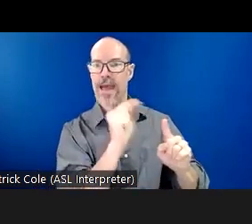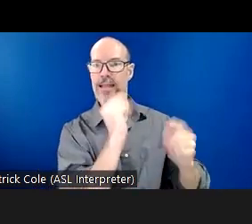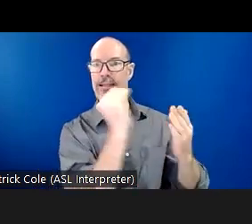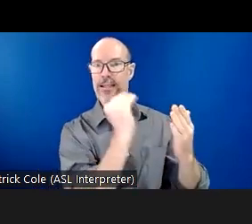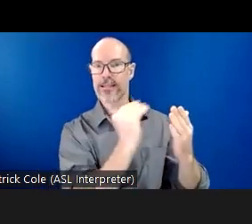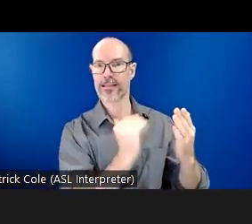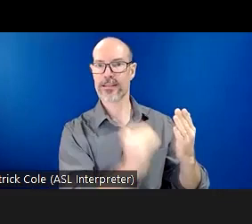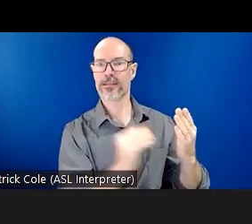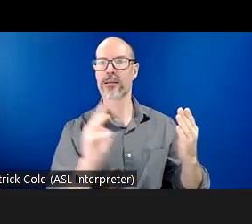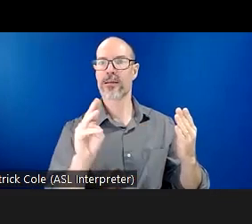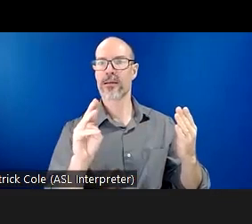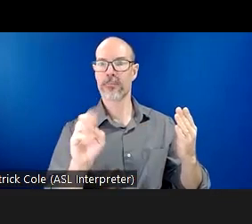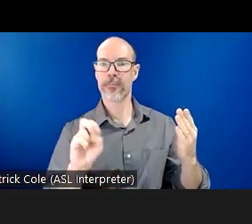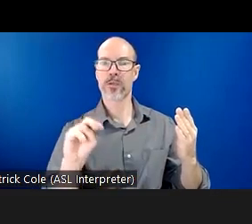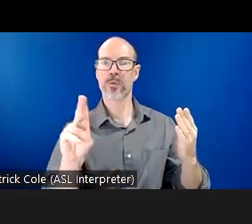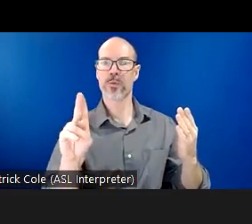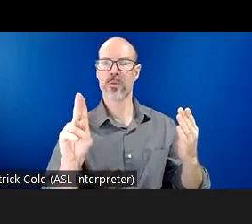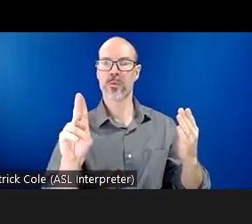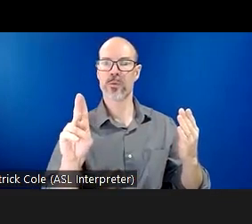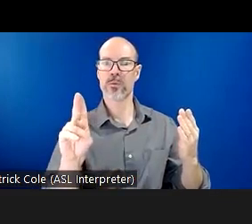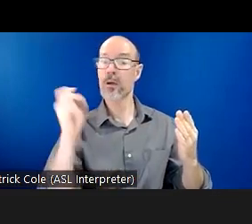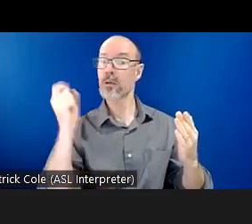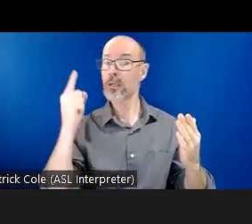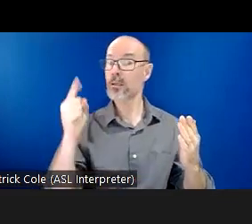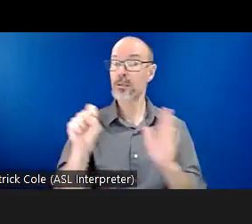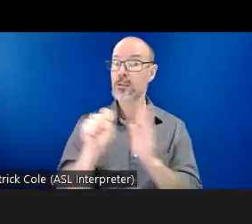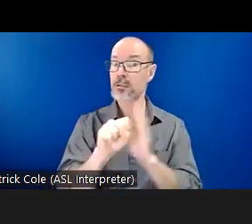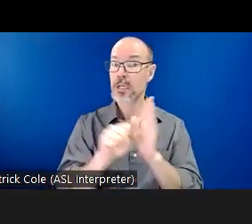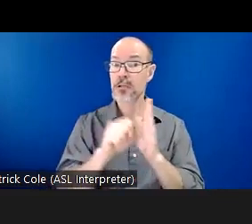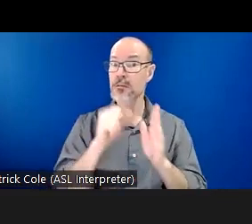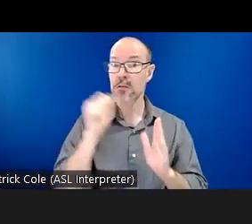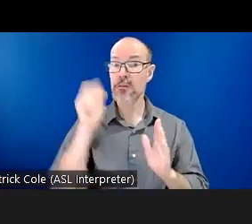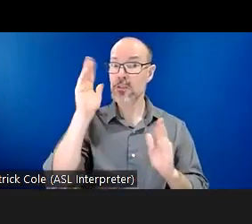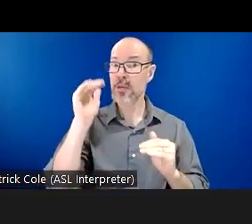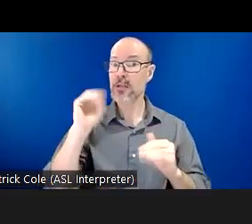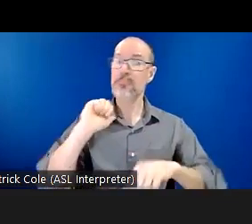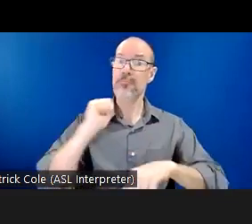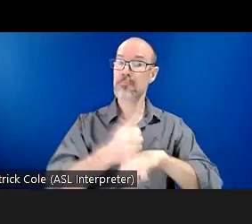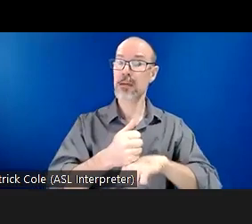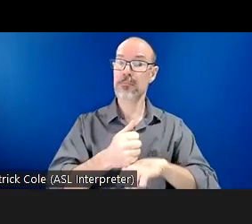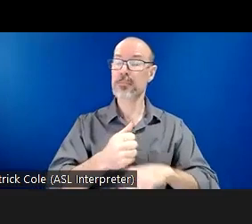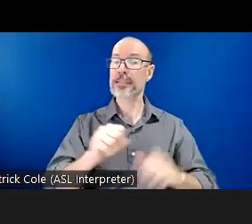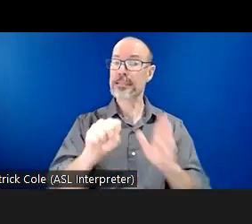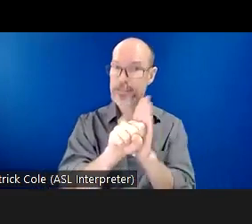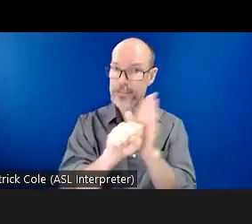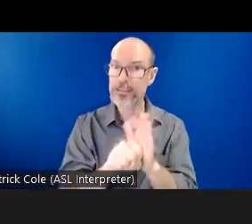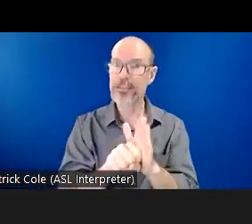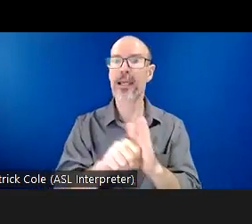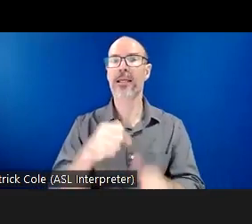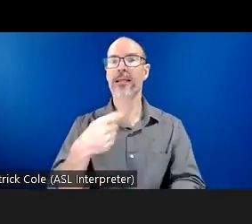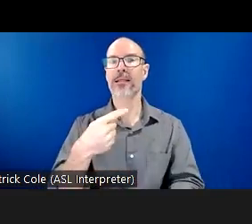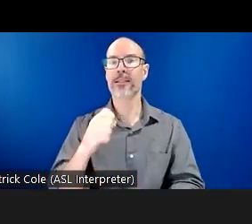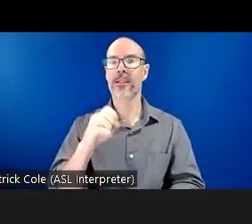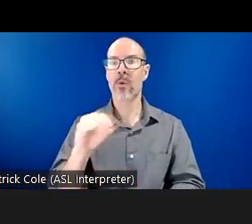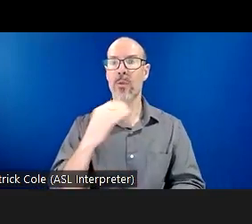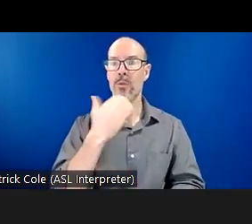not anticipate doing a state application on geothermal, but we think that there may be a few municipalities that do, and